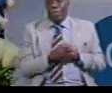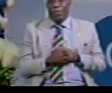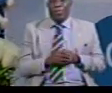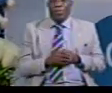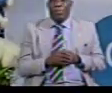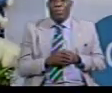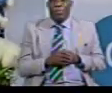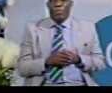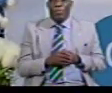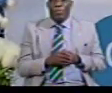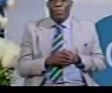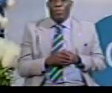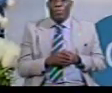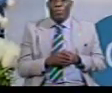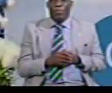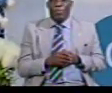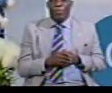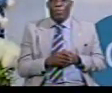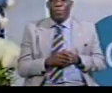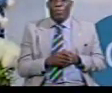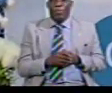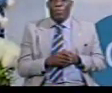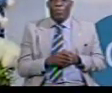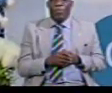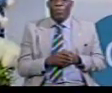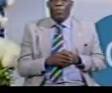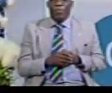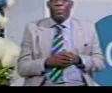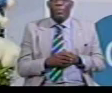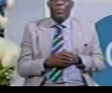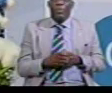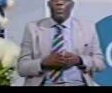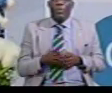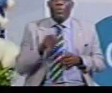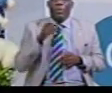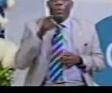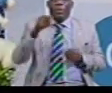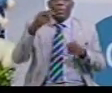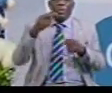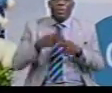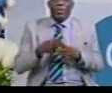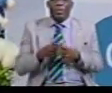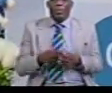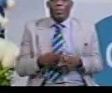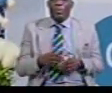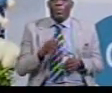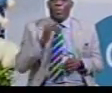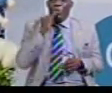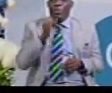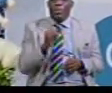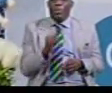Son nom, his name, c'est Papa Obake.